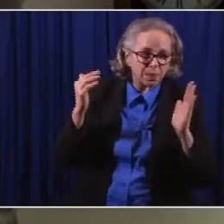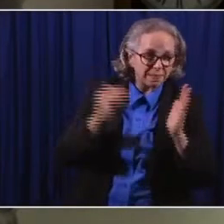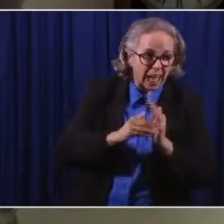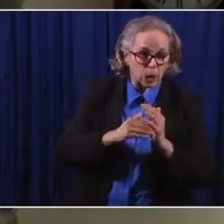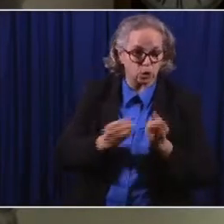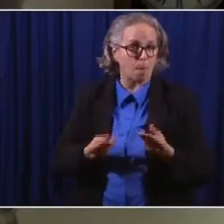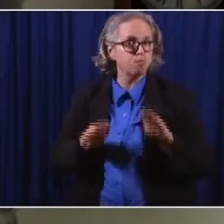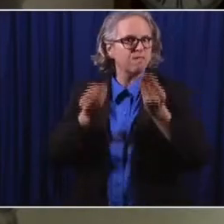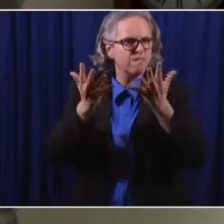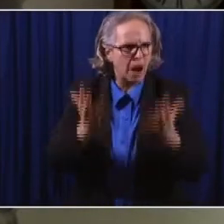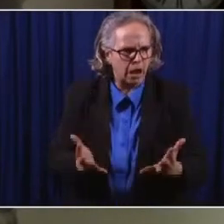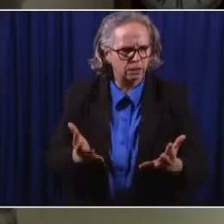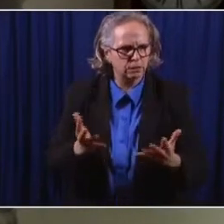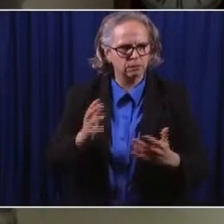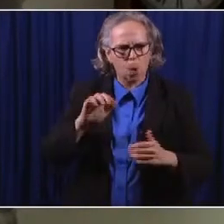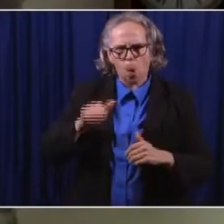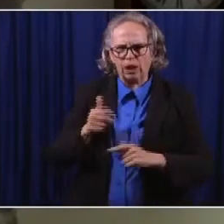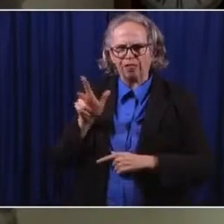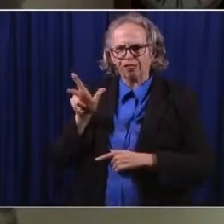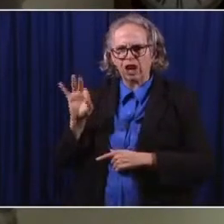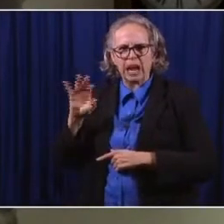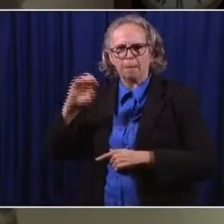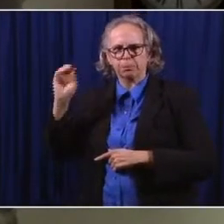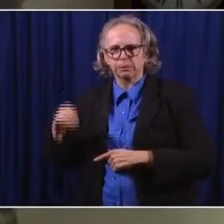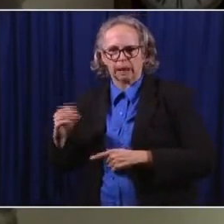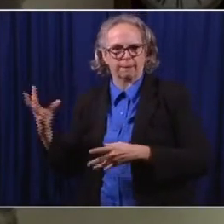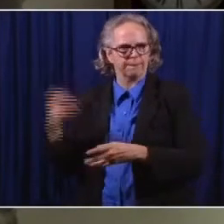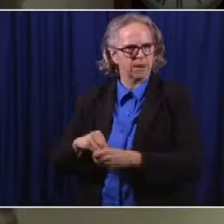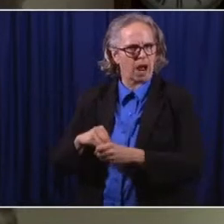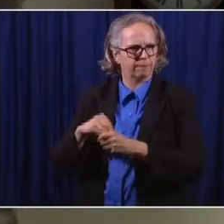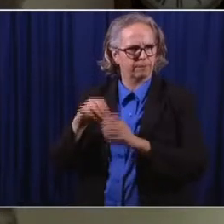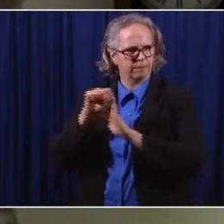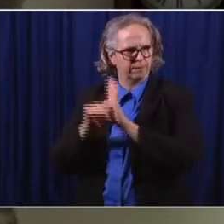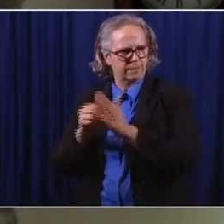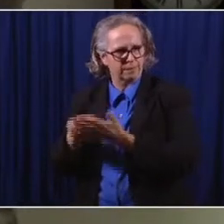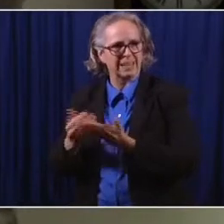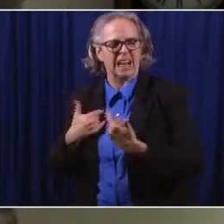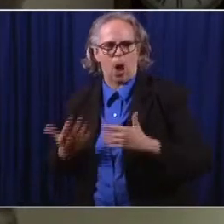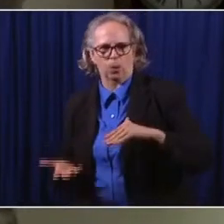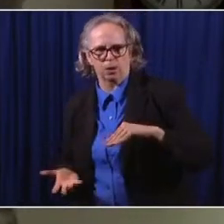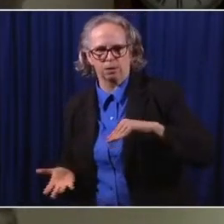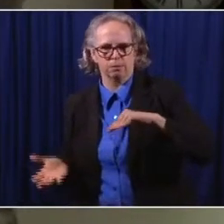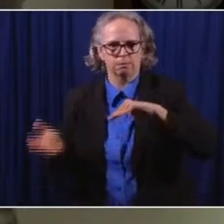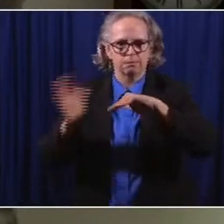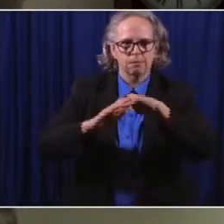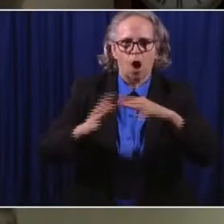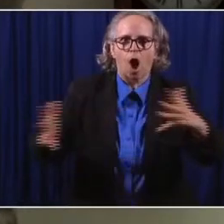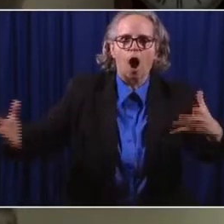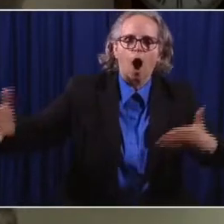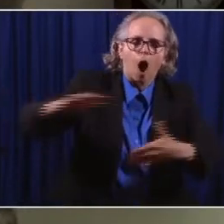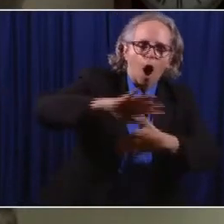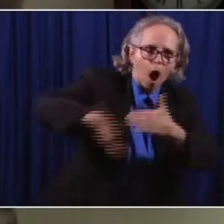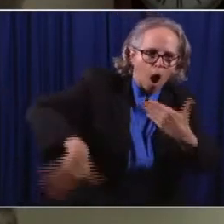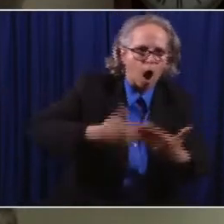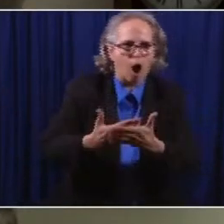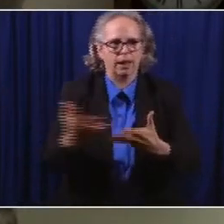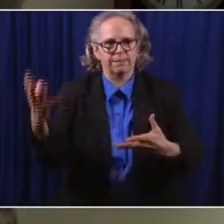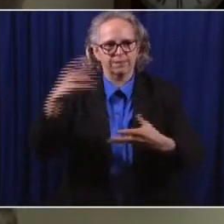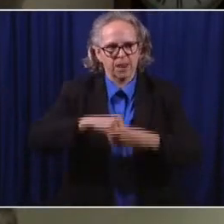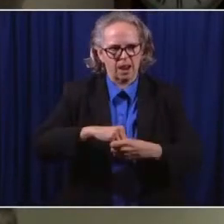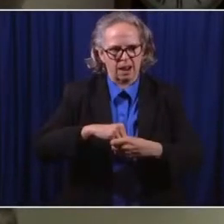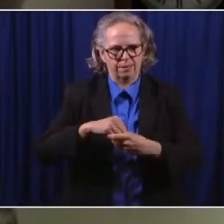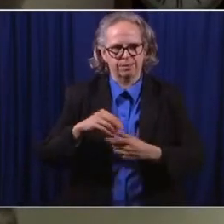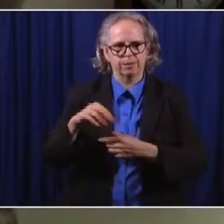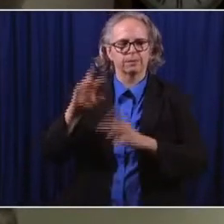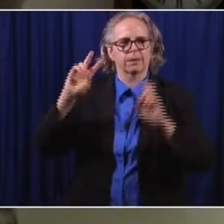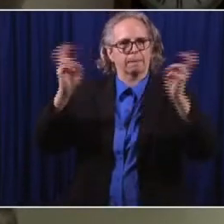rated. Now they are all rated. More than 4,400 providers were Step Up to Quality rated,